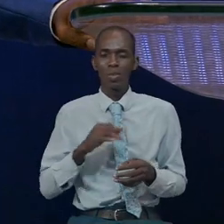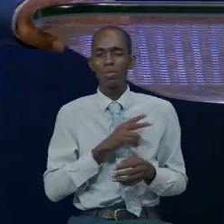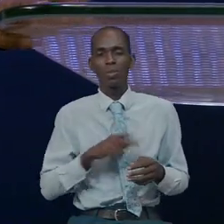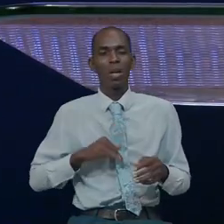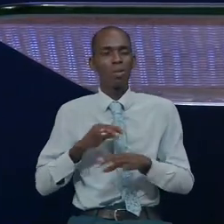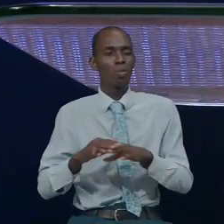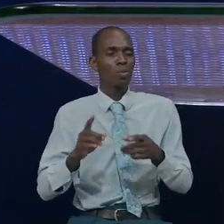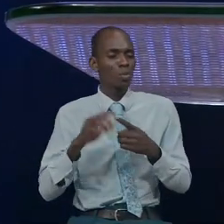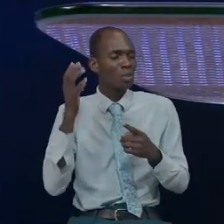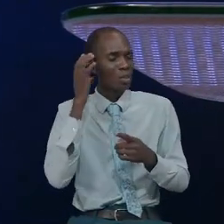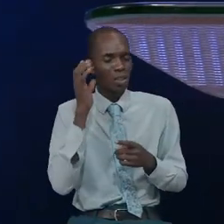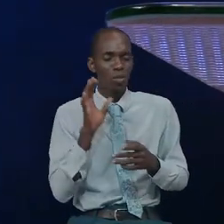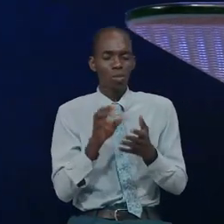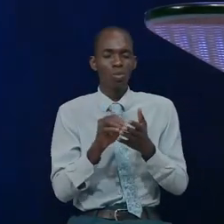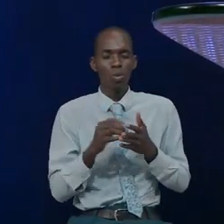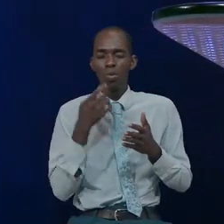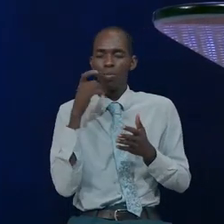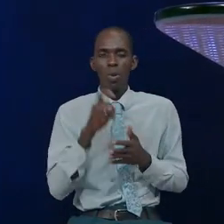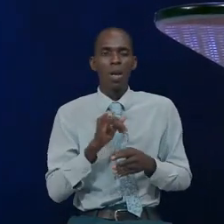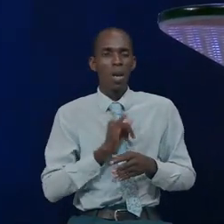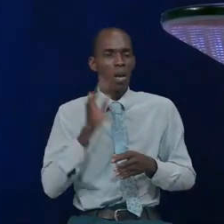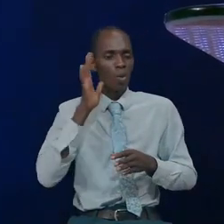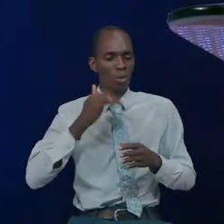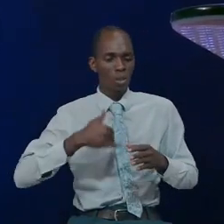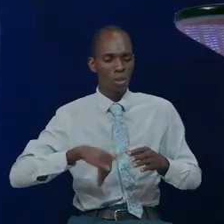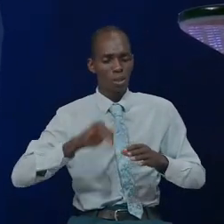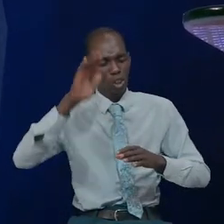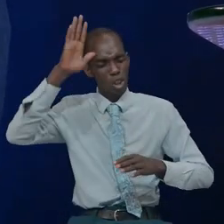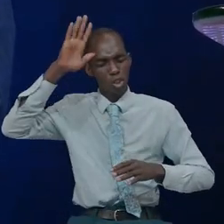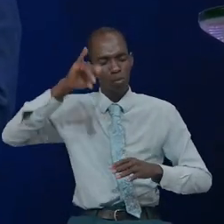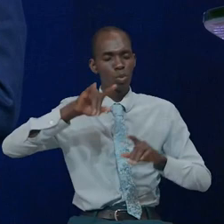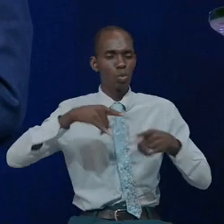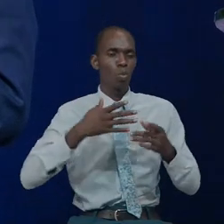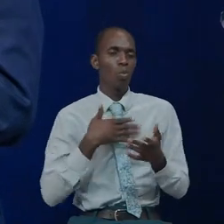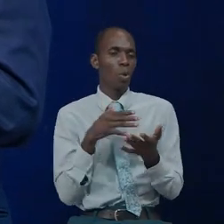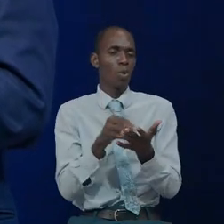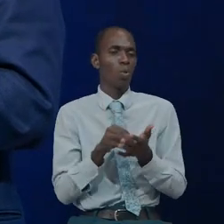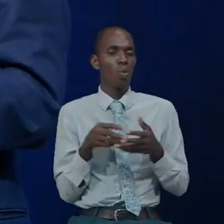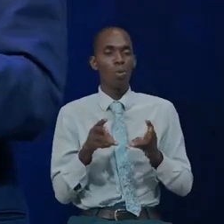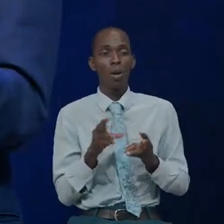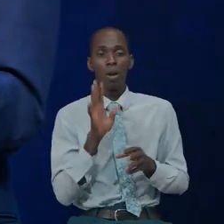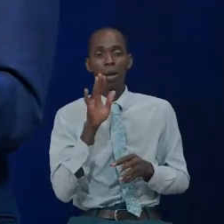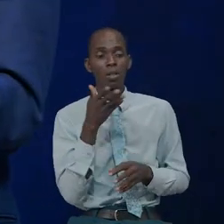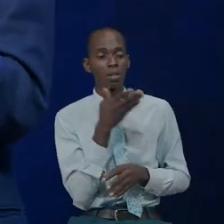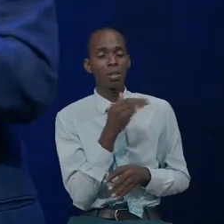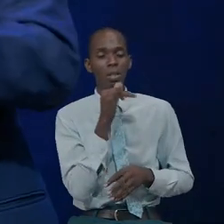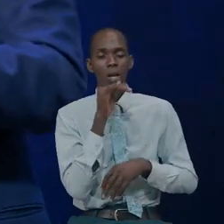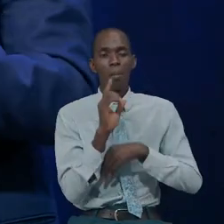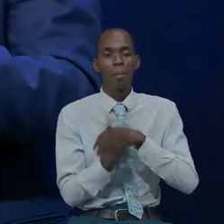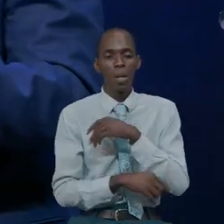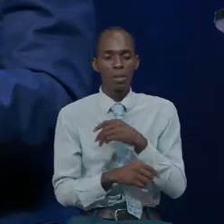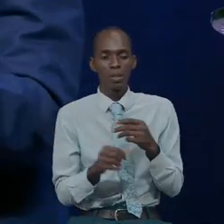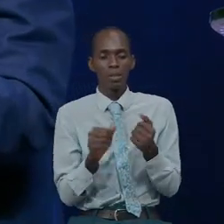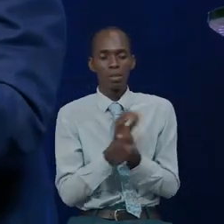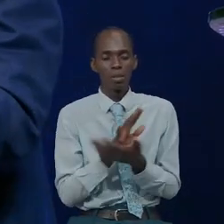his commandment. I will still go my way. There's perdition, there's punishment, there's damnation for